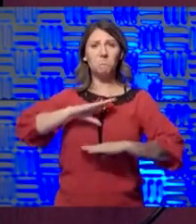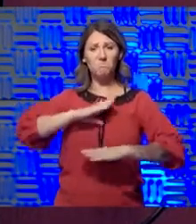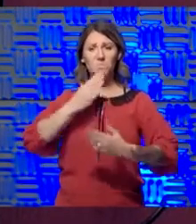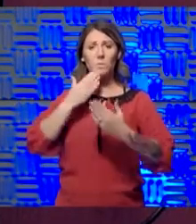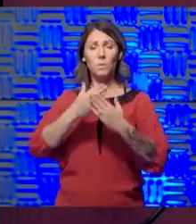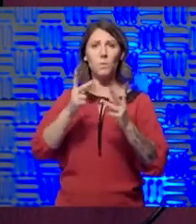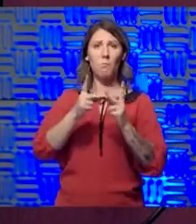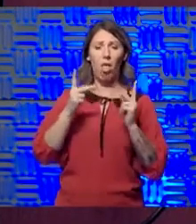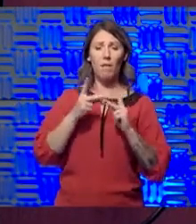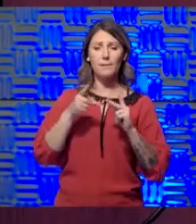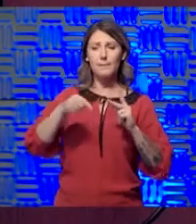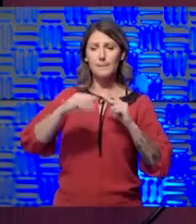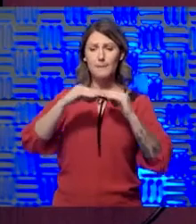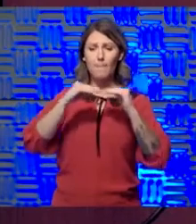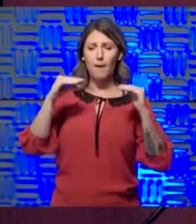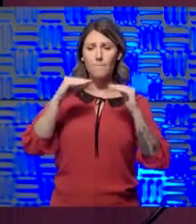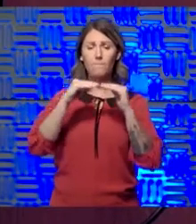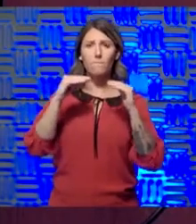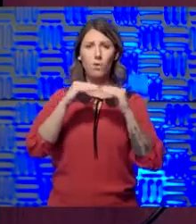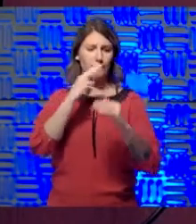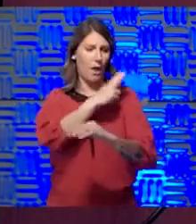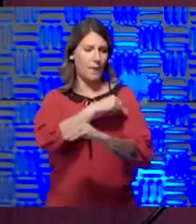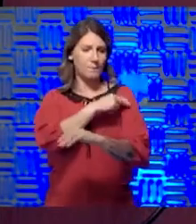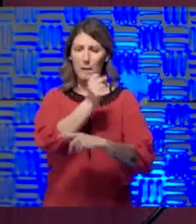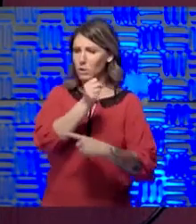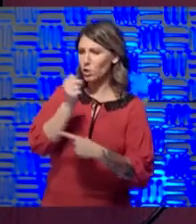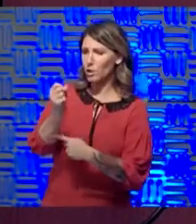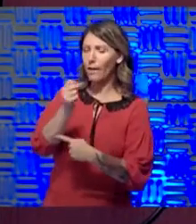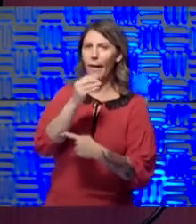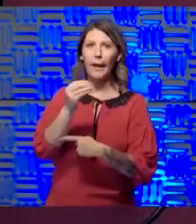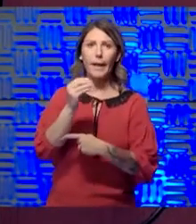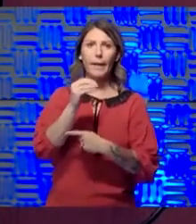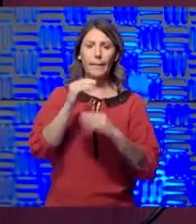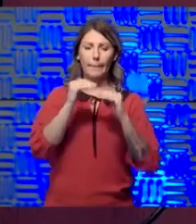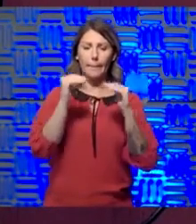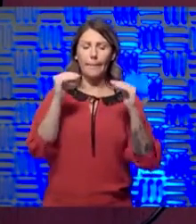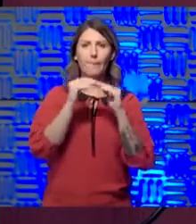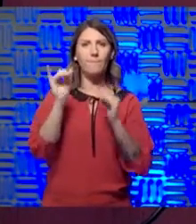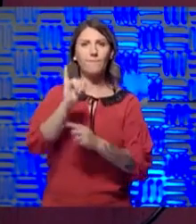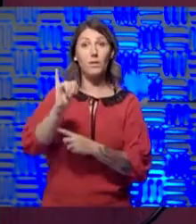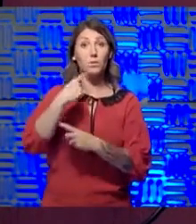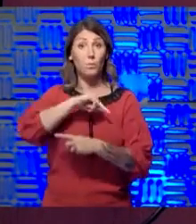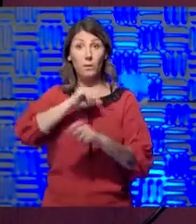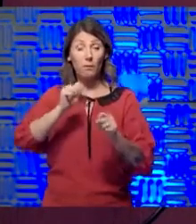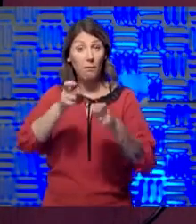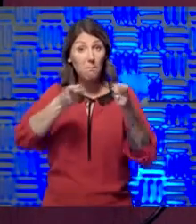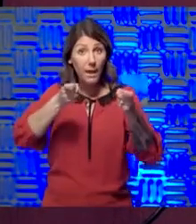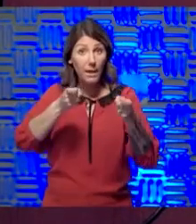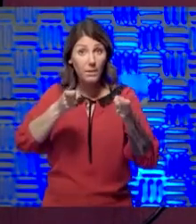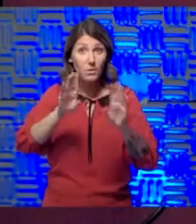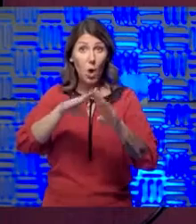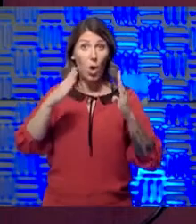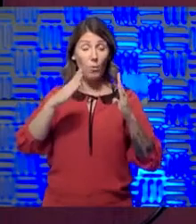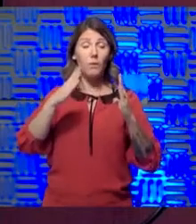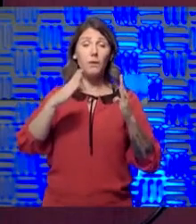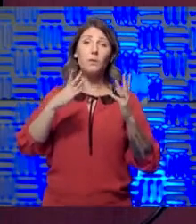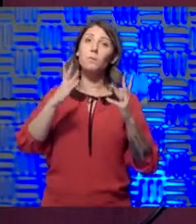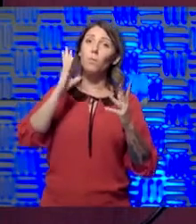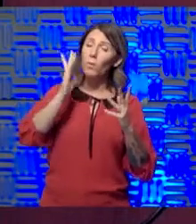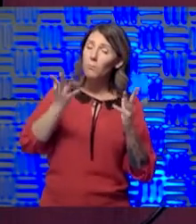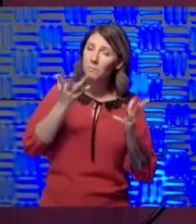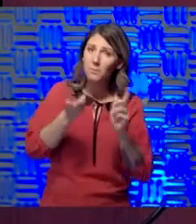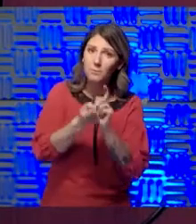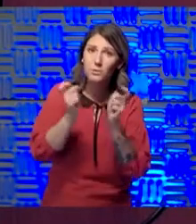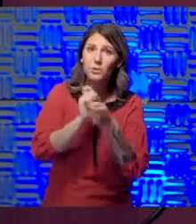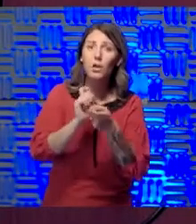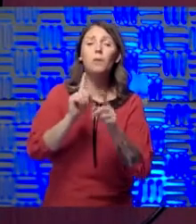This level of hospitalization and level of infection is one we can manage, and opening it up will likely change that. But I hope